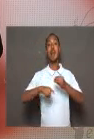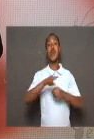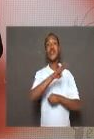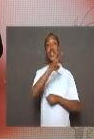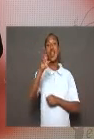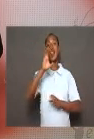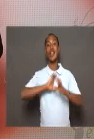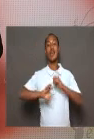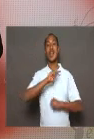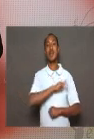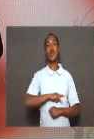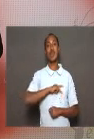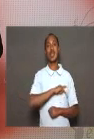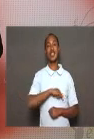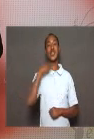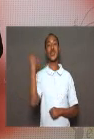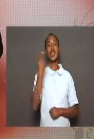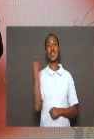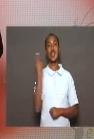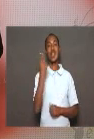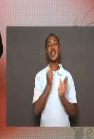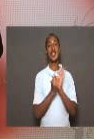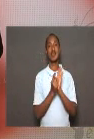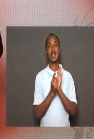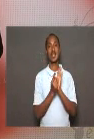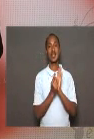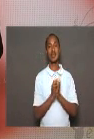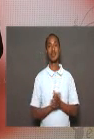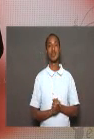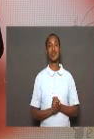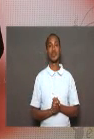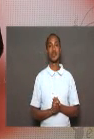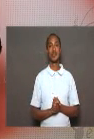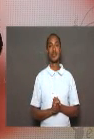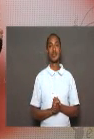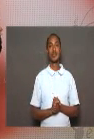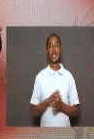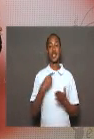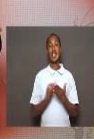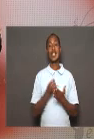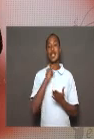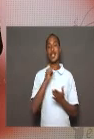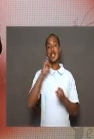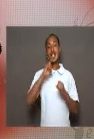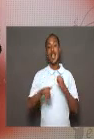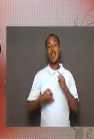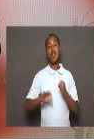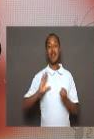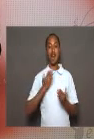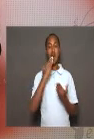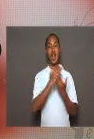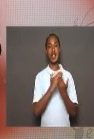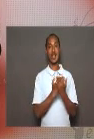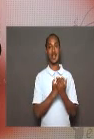their chemical properties using examples. This brings us to the end of